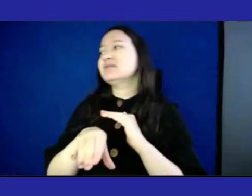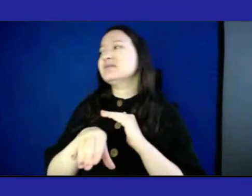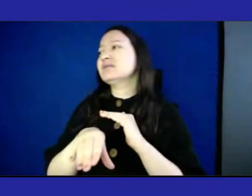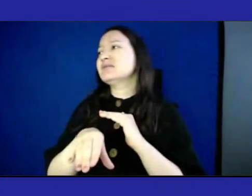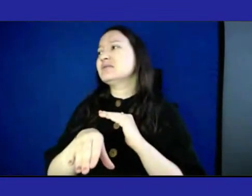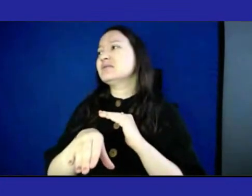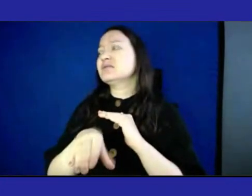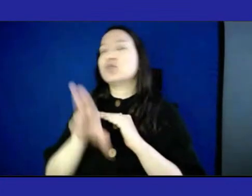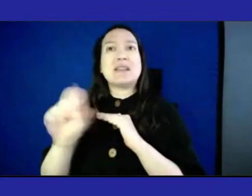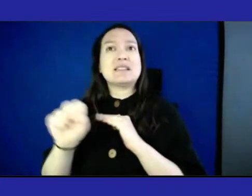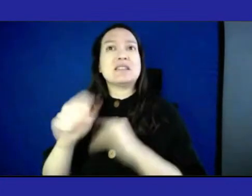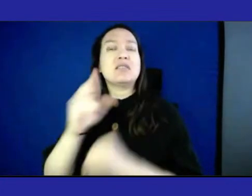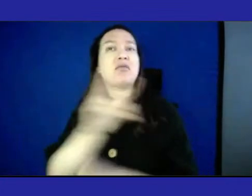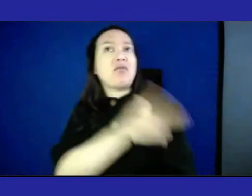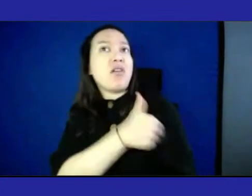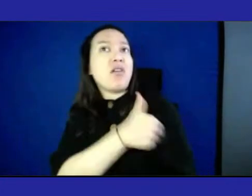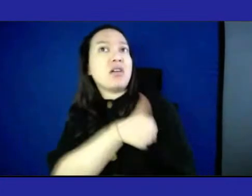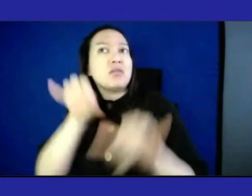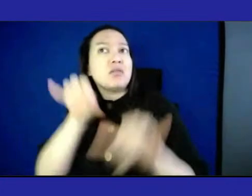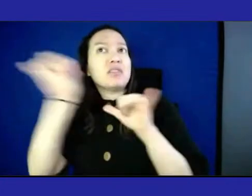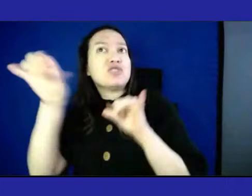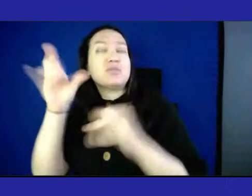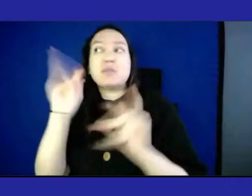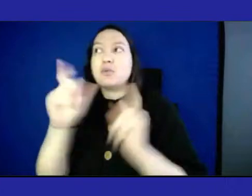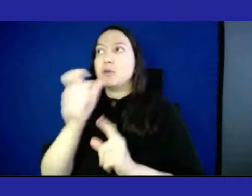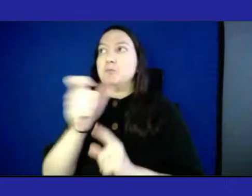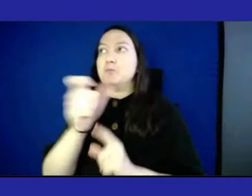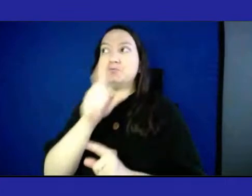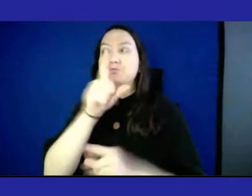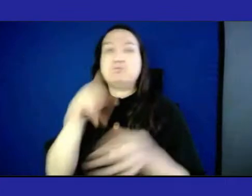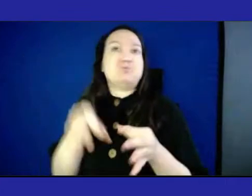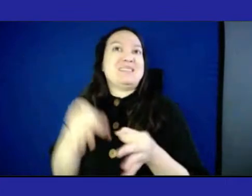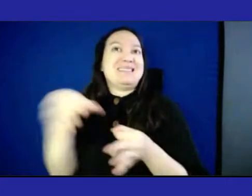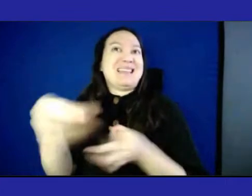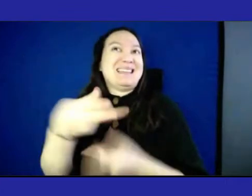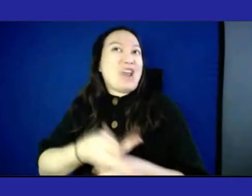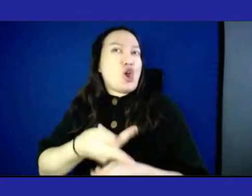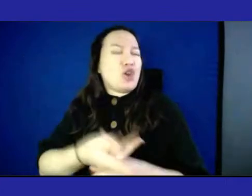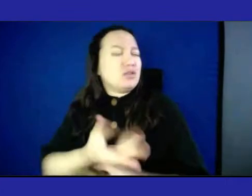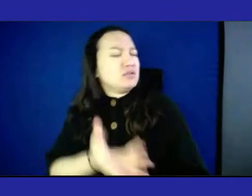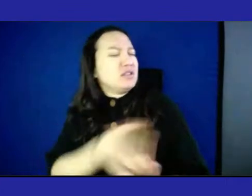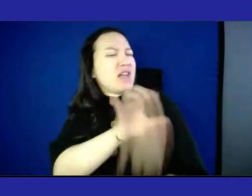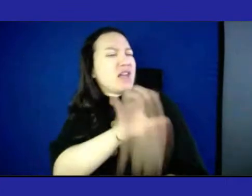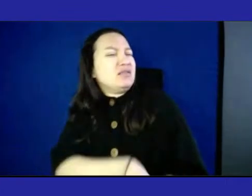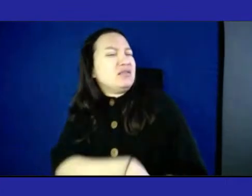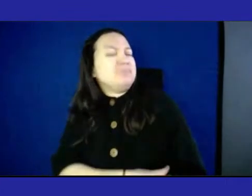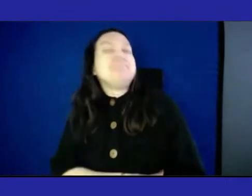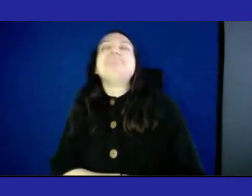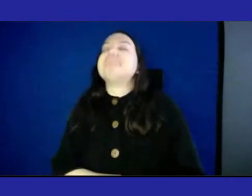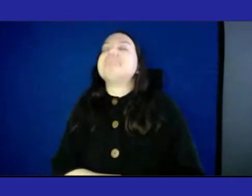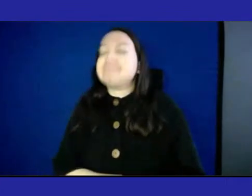hospital admissions because people don't delay care, things like that. Yeah, I mean, I haven't seen that really